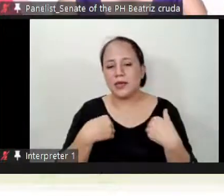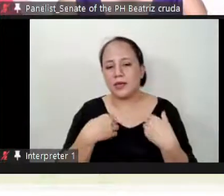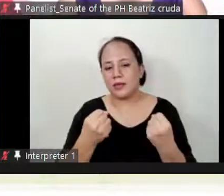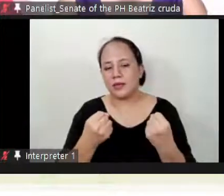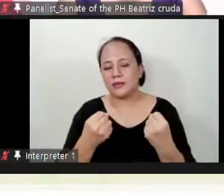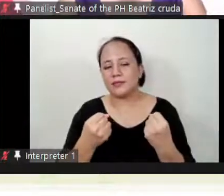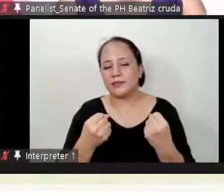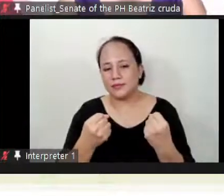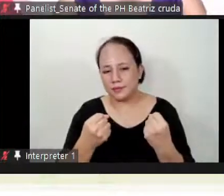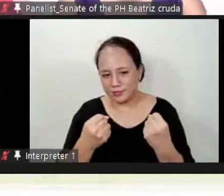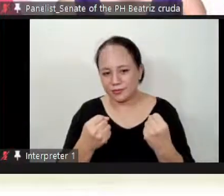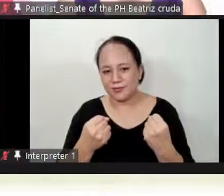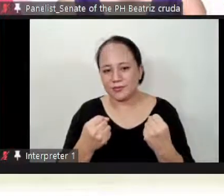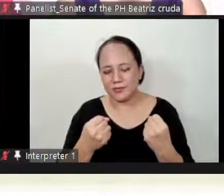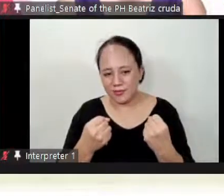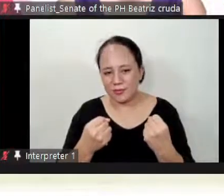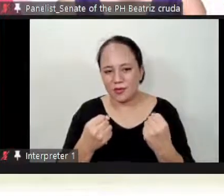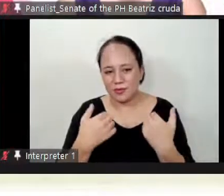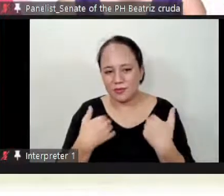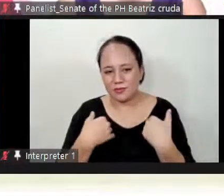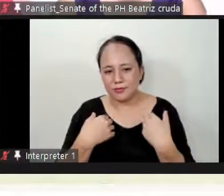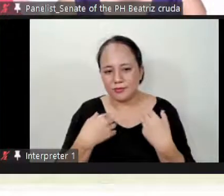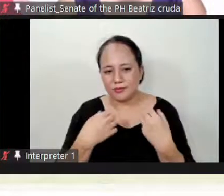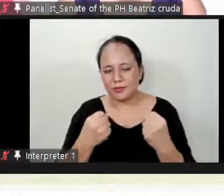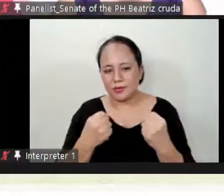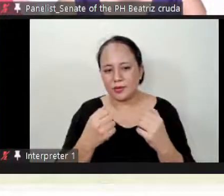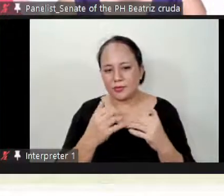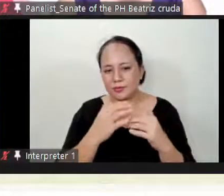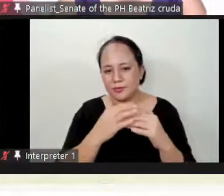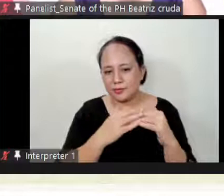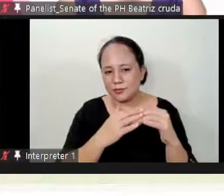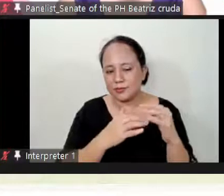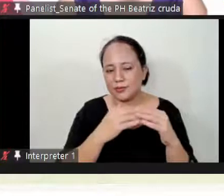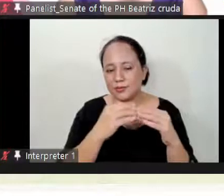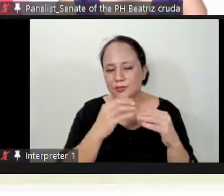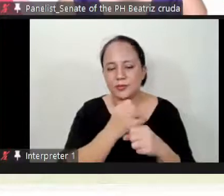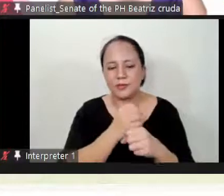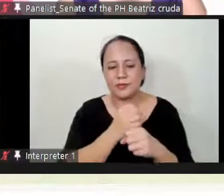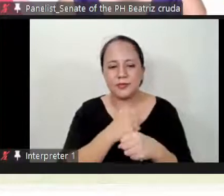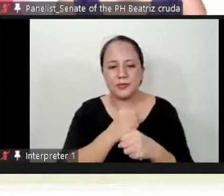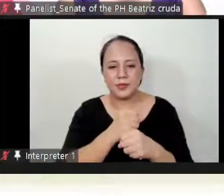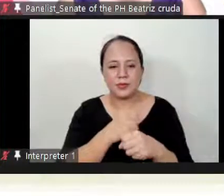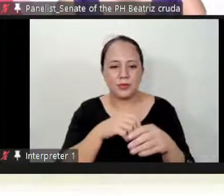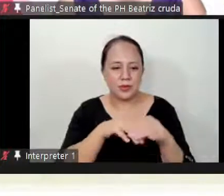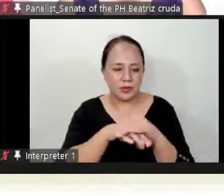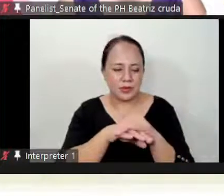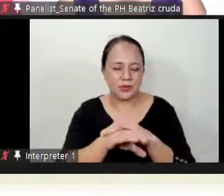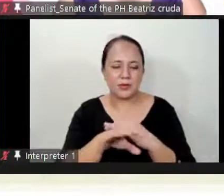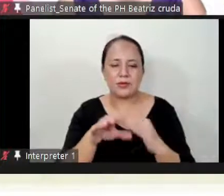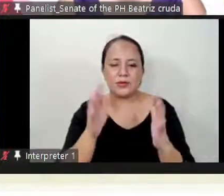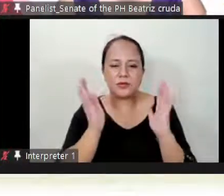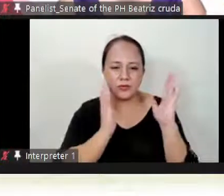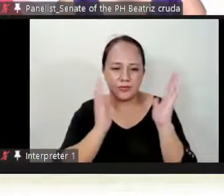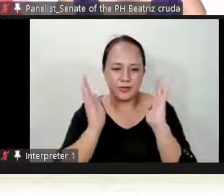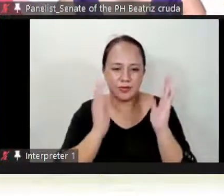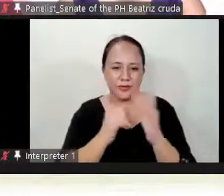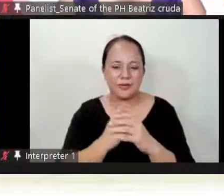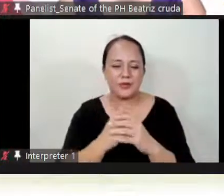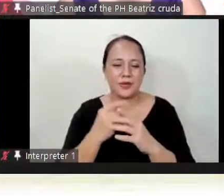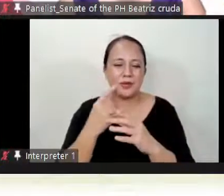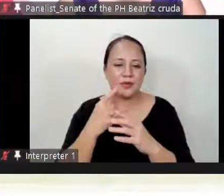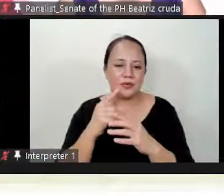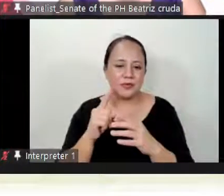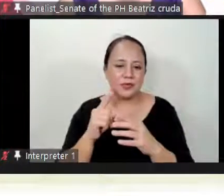health facilities, enabling them to secure or access services